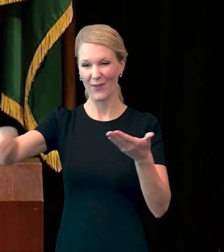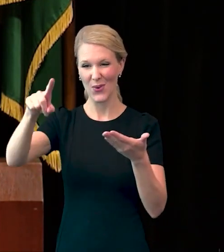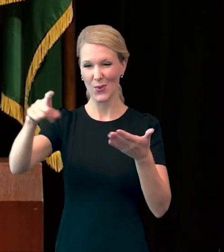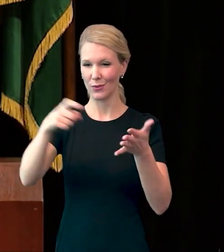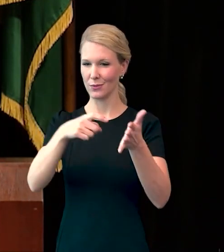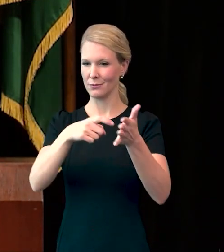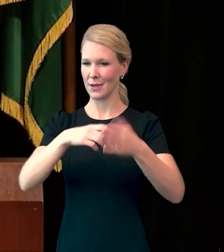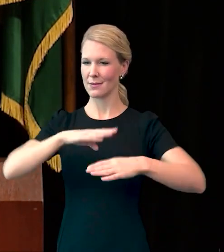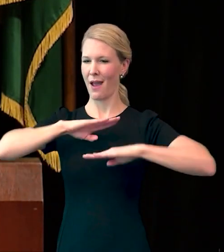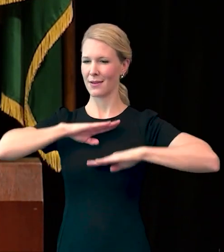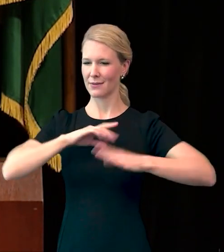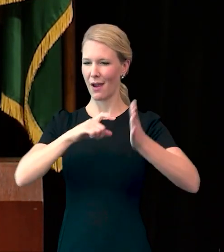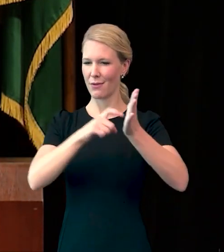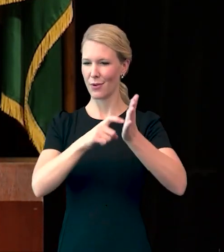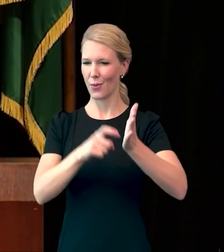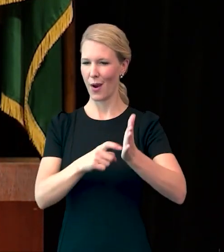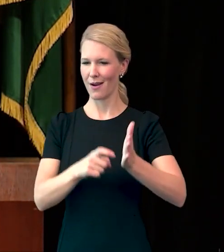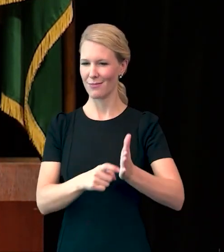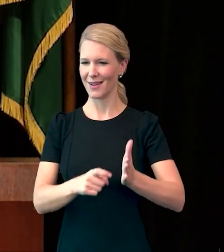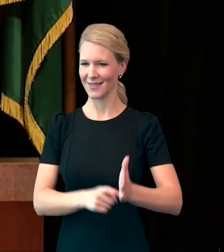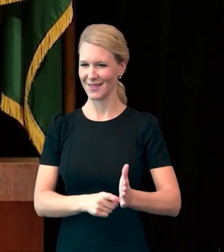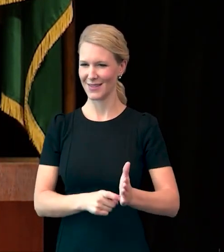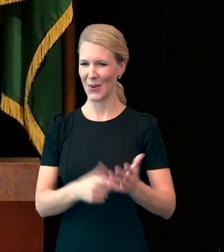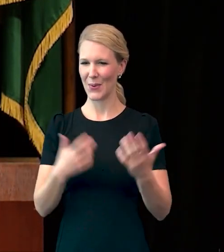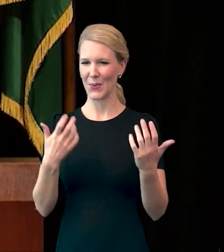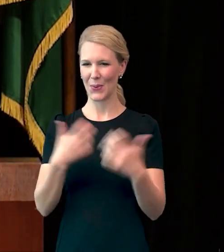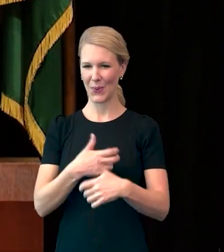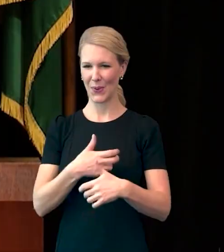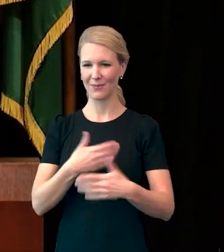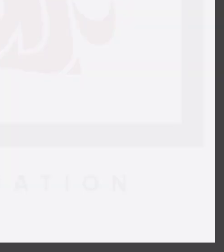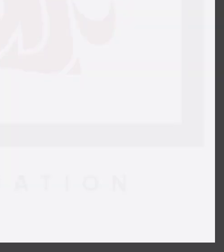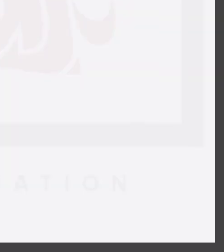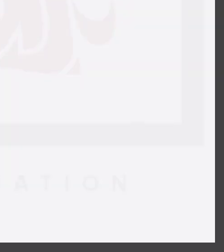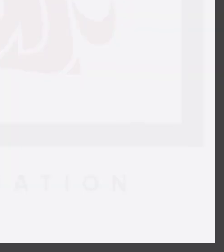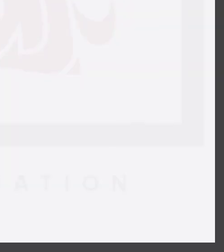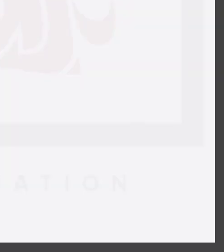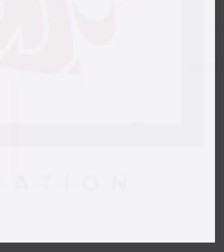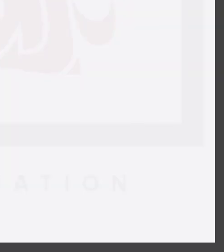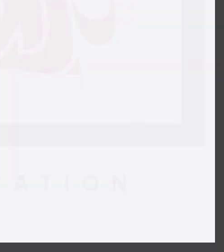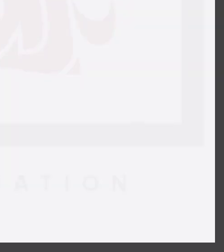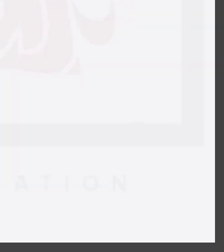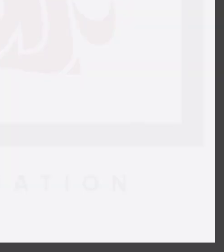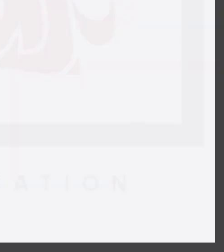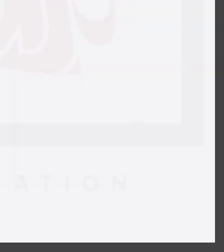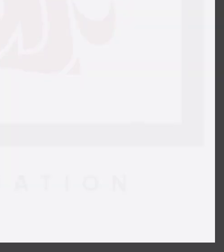been recommended with all of the privileges and obligations.